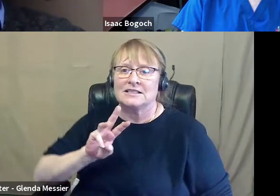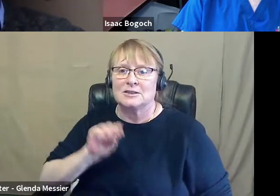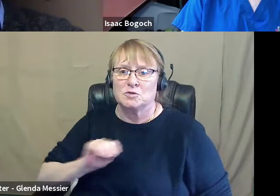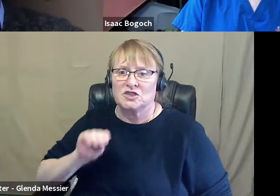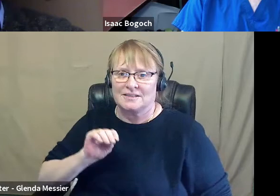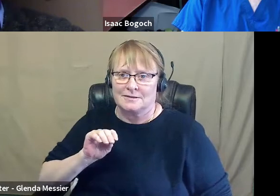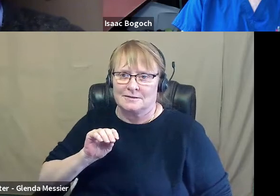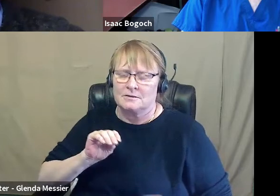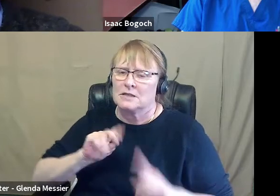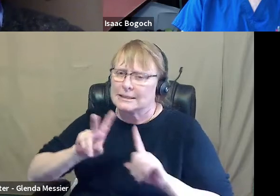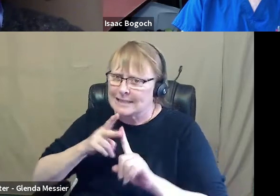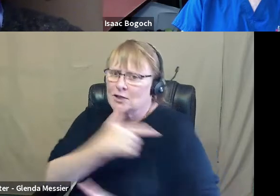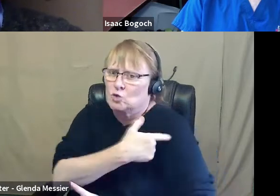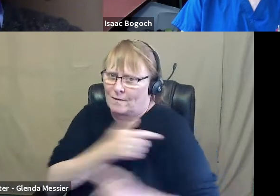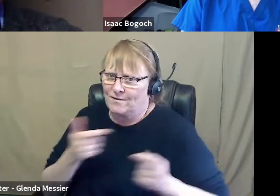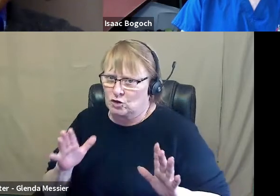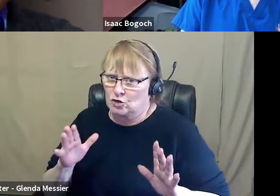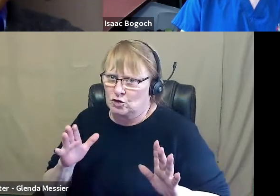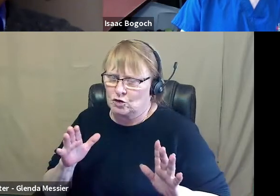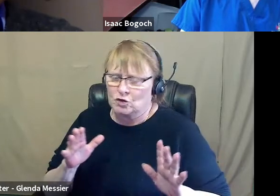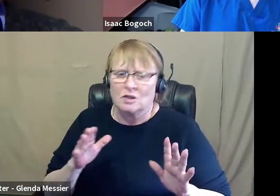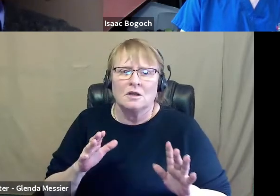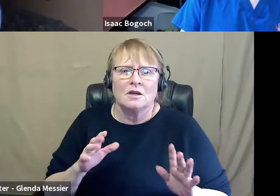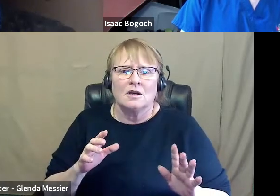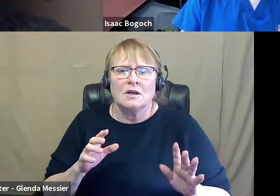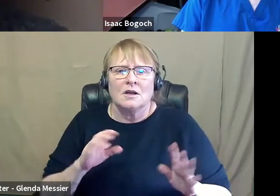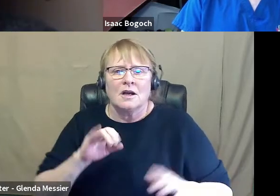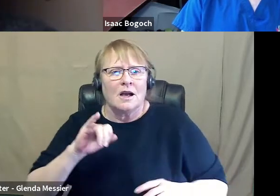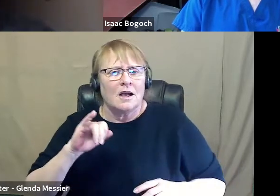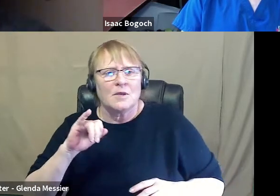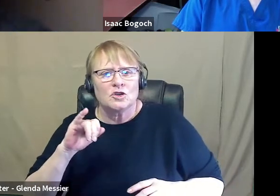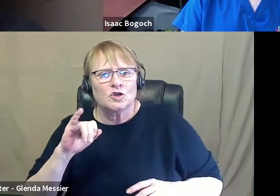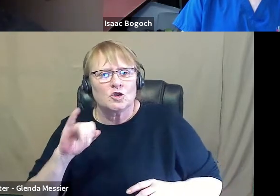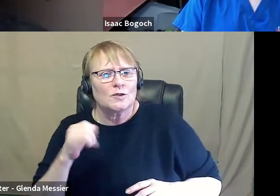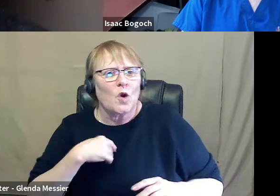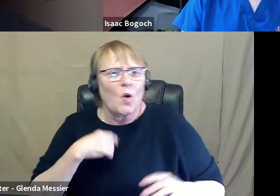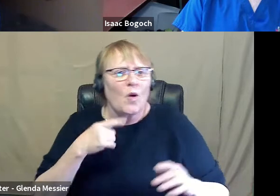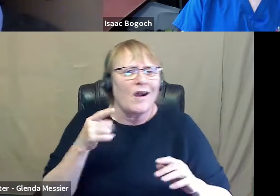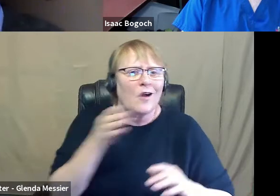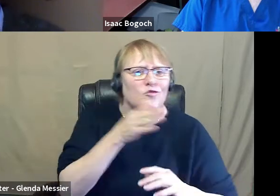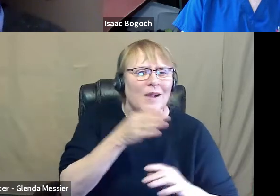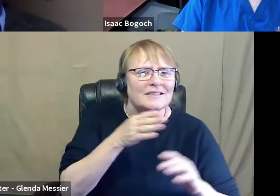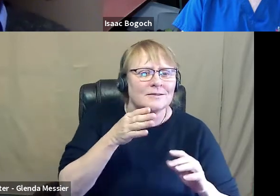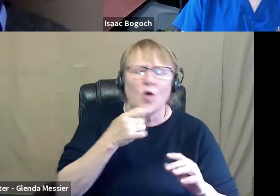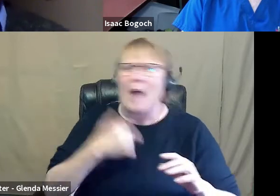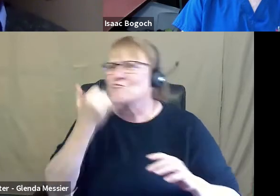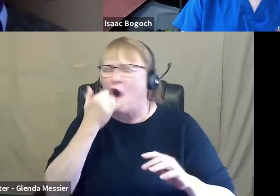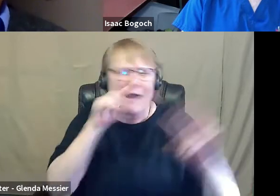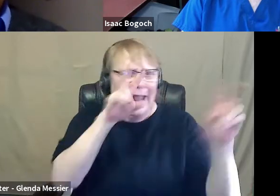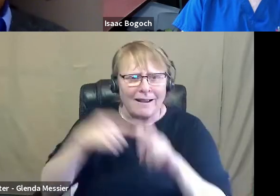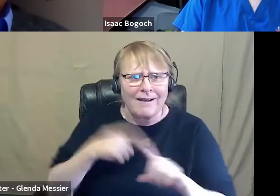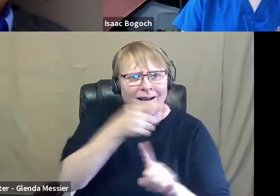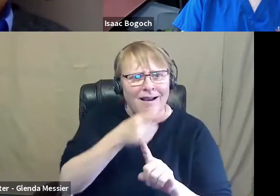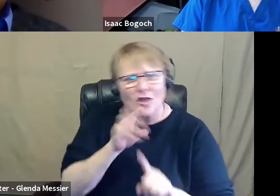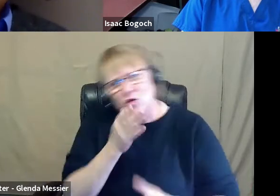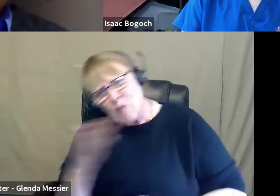the second dose. Johnson & Johnson, I'm sorry, I've lost these in the headings. On the right is a Johnson & Johnson. It really varied. So in